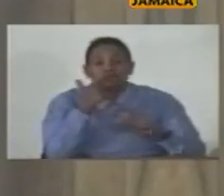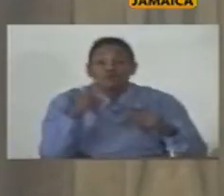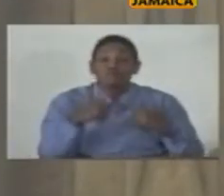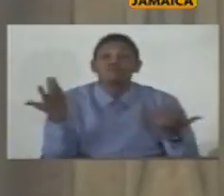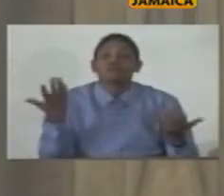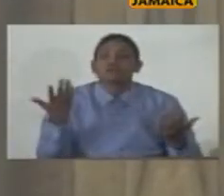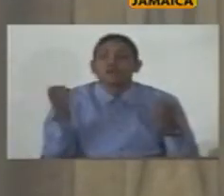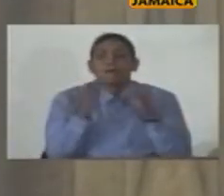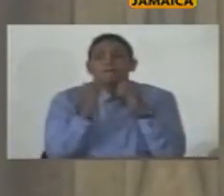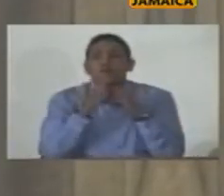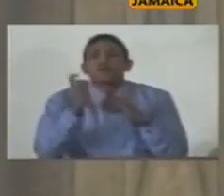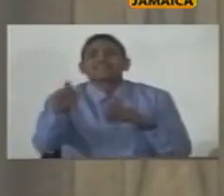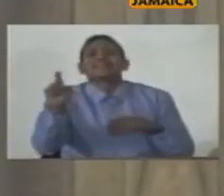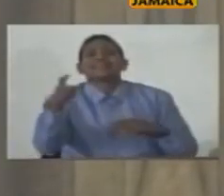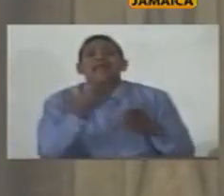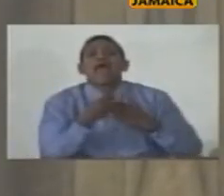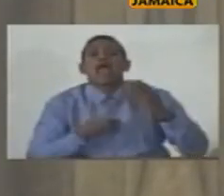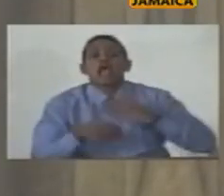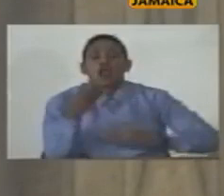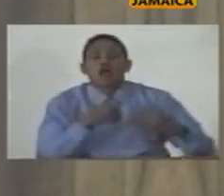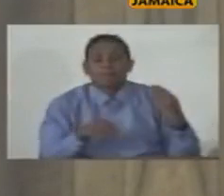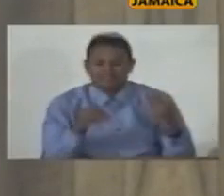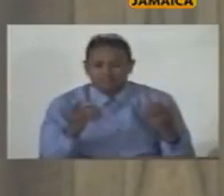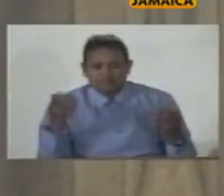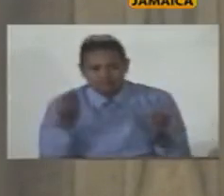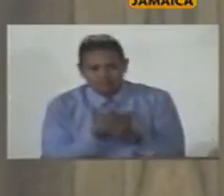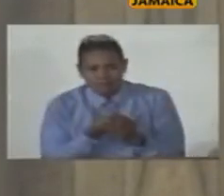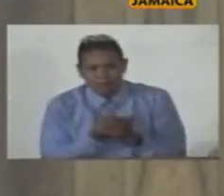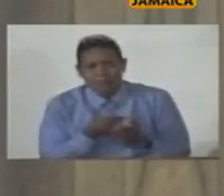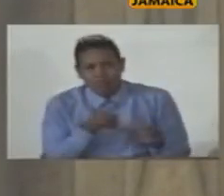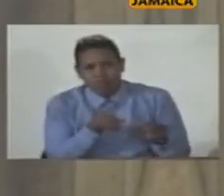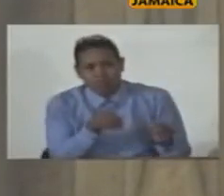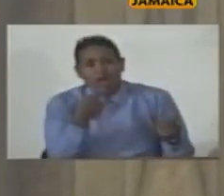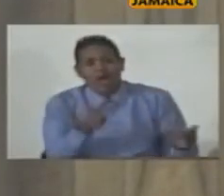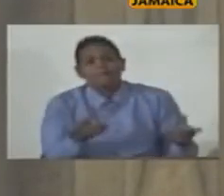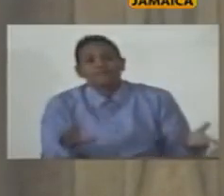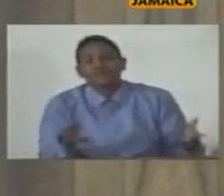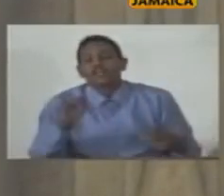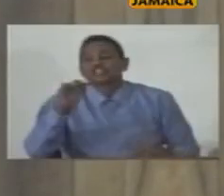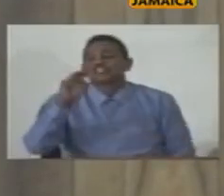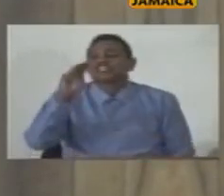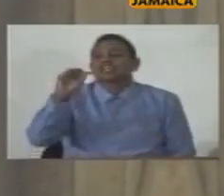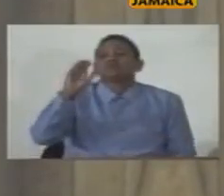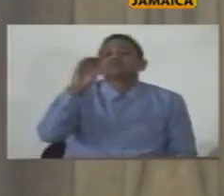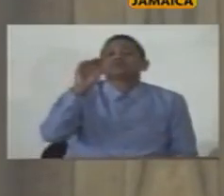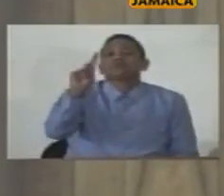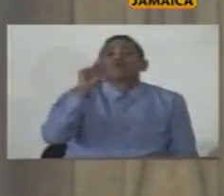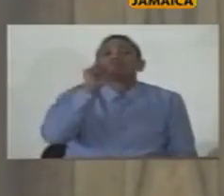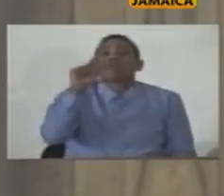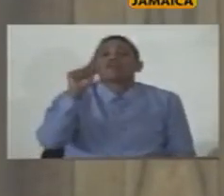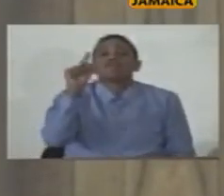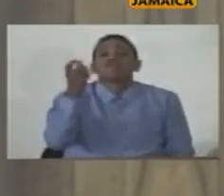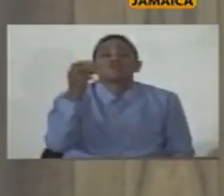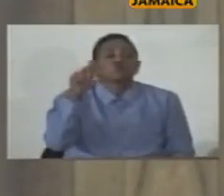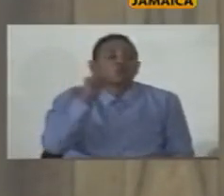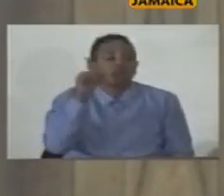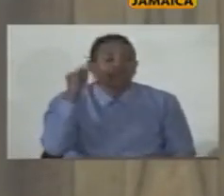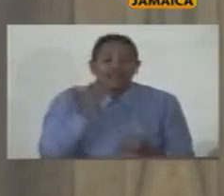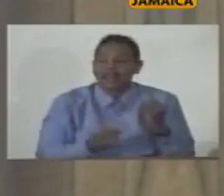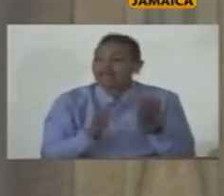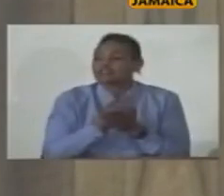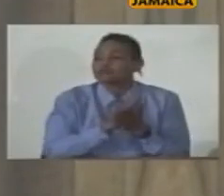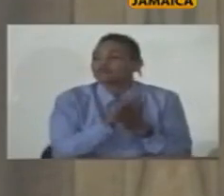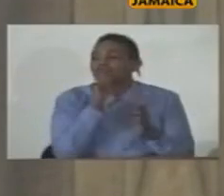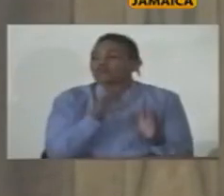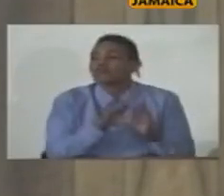to the constituency. James Bond was not the first, nor will it be the last movie to be filmed